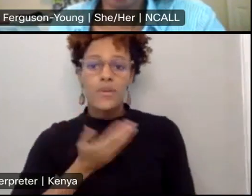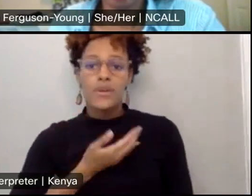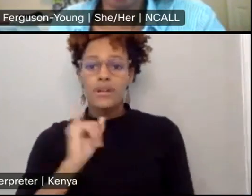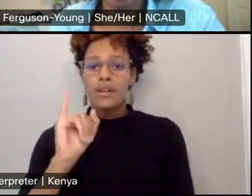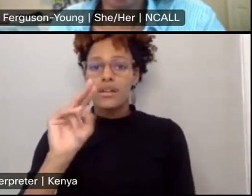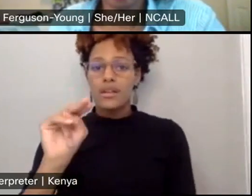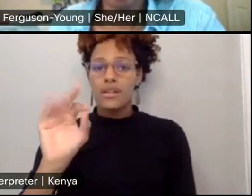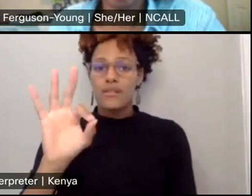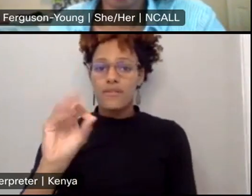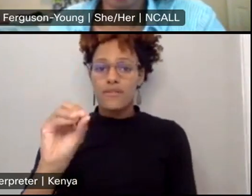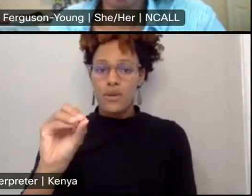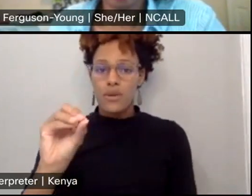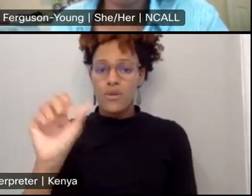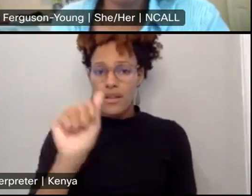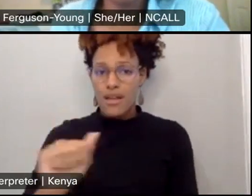is